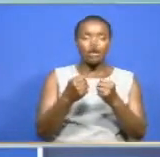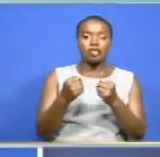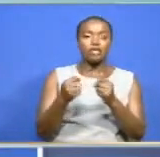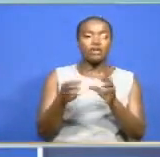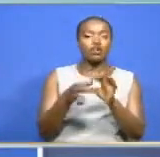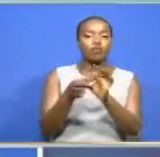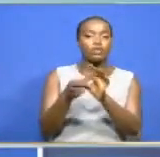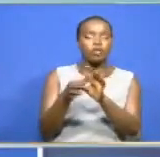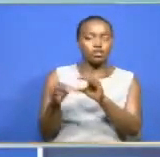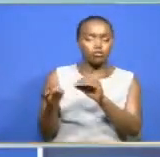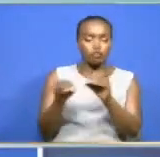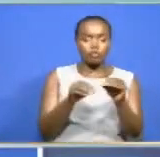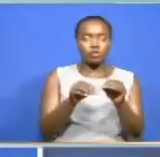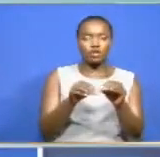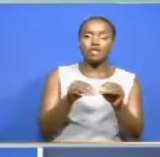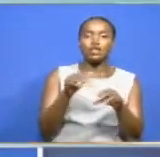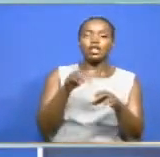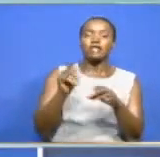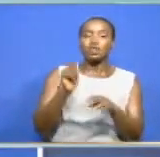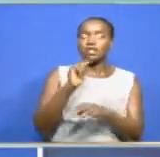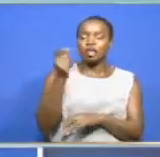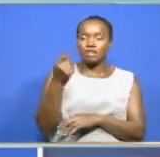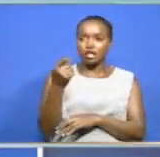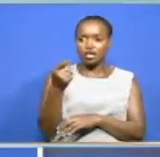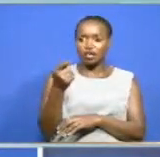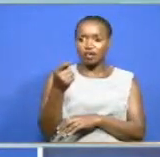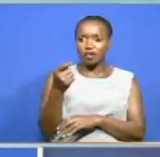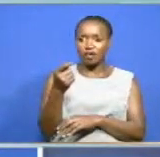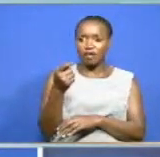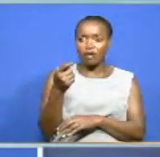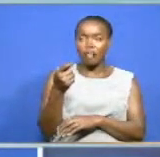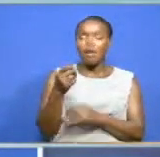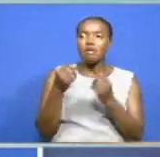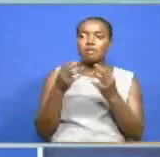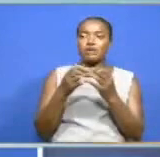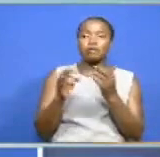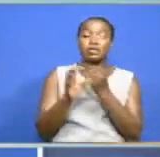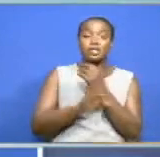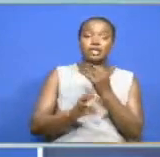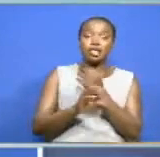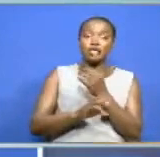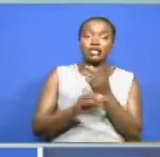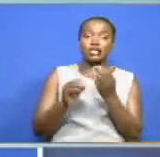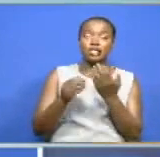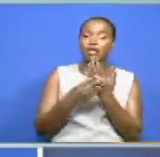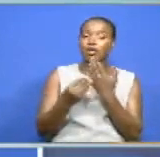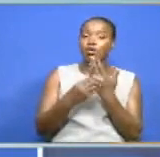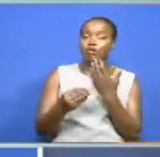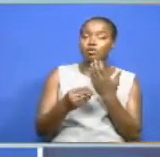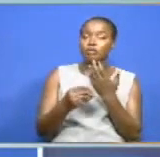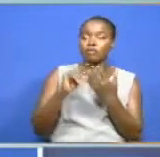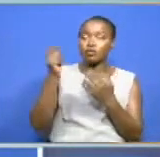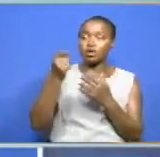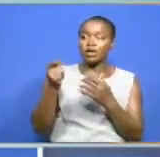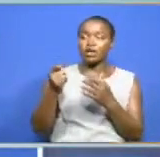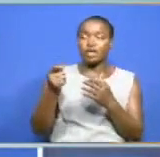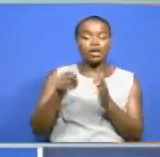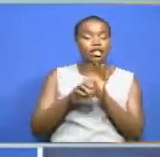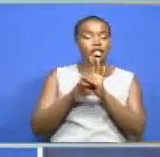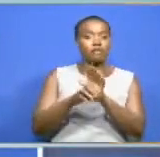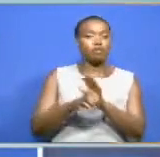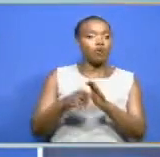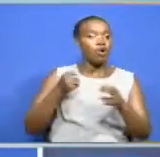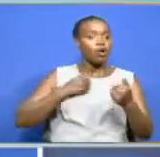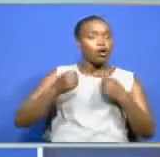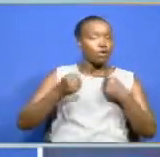And maybe I need to tell you, Alan, that there are many countries who come to learn from Kenya on our cooperatives. For example, Rwanda has come and